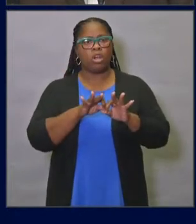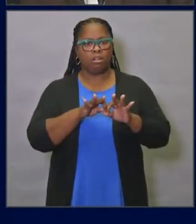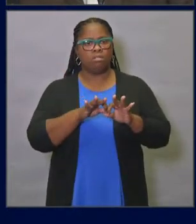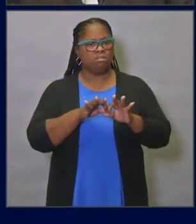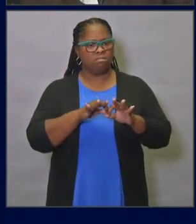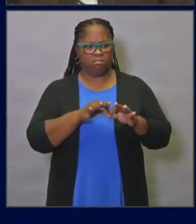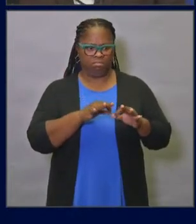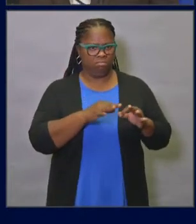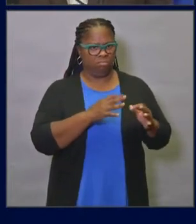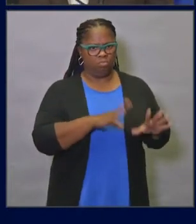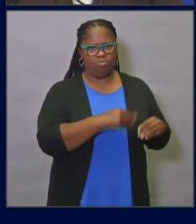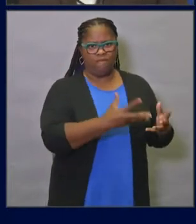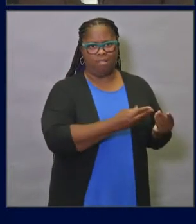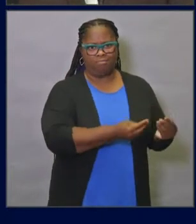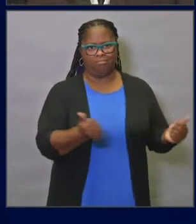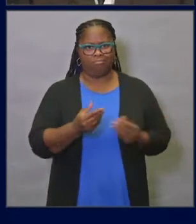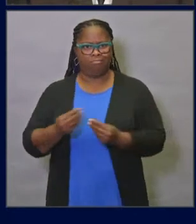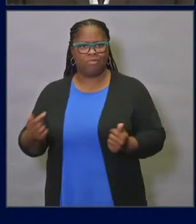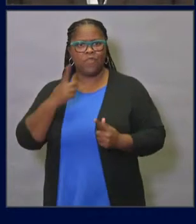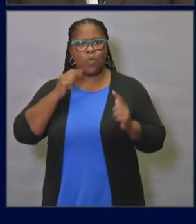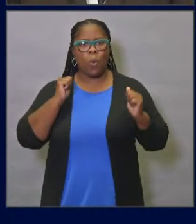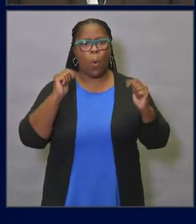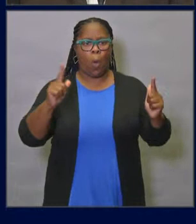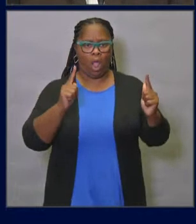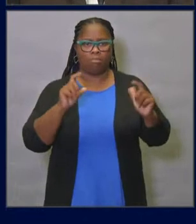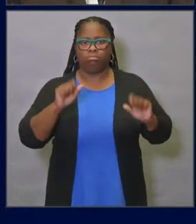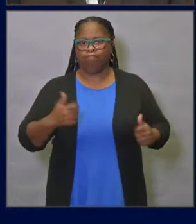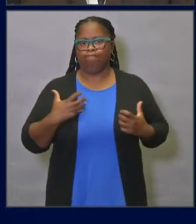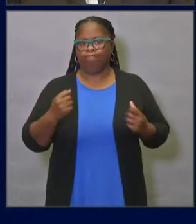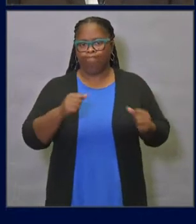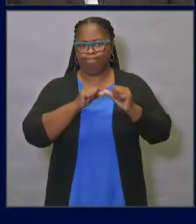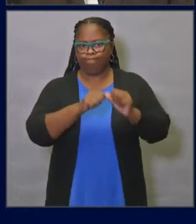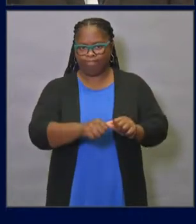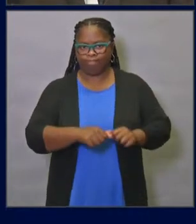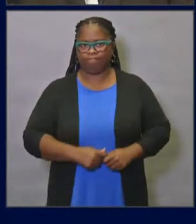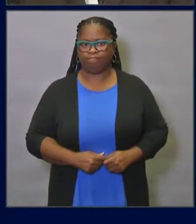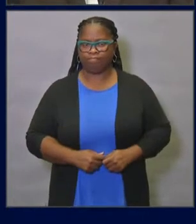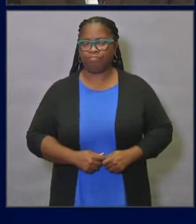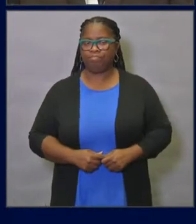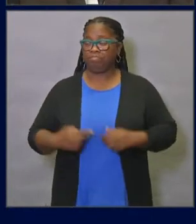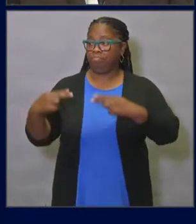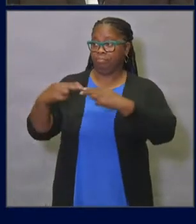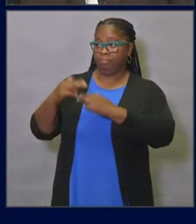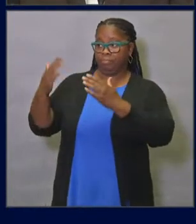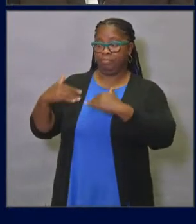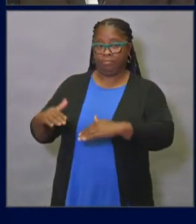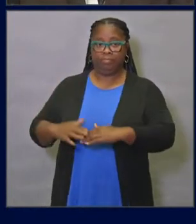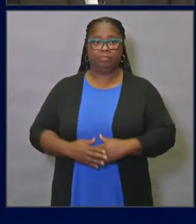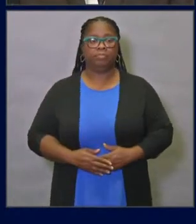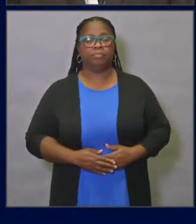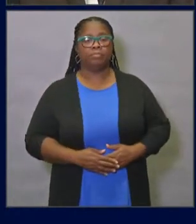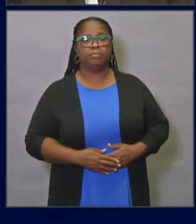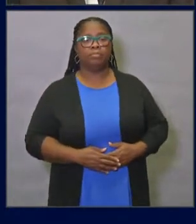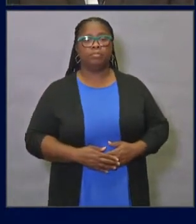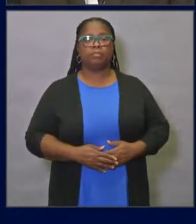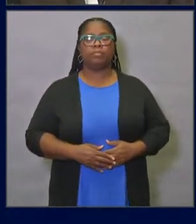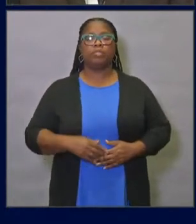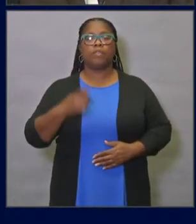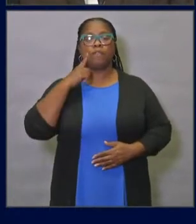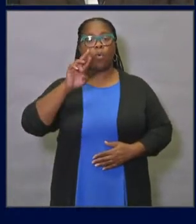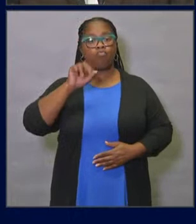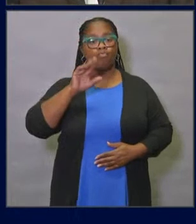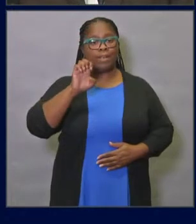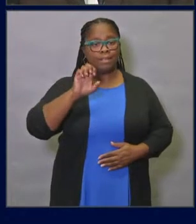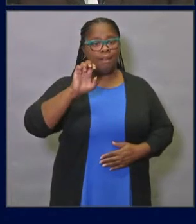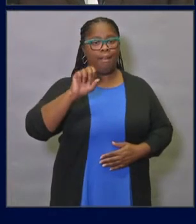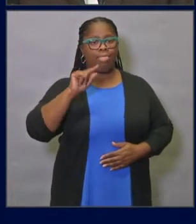all. Next slide. This slide is the daily age-adjusted rate of cases by race and ethnicity.